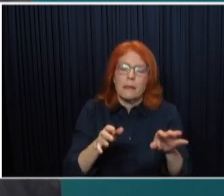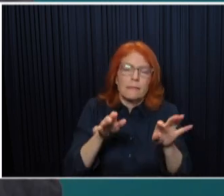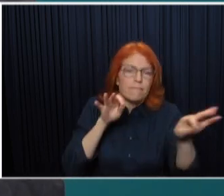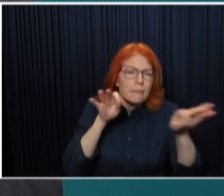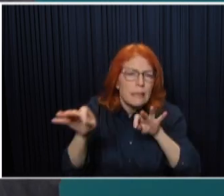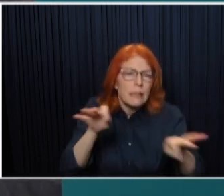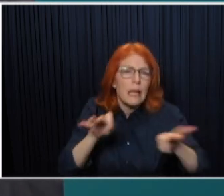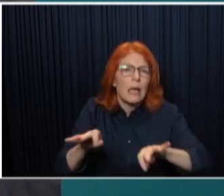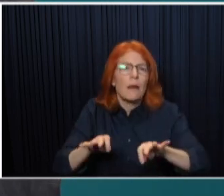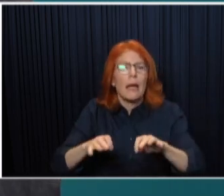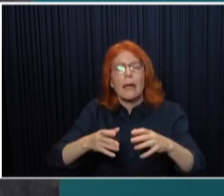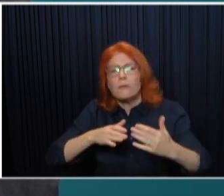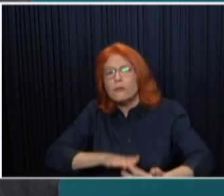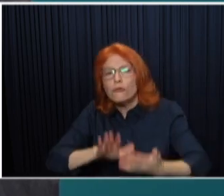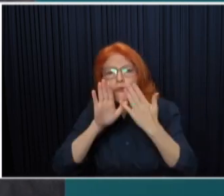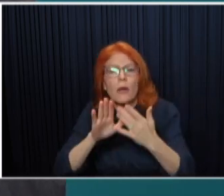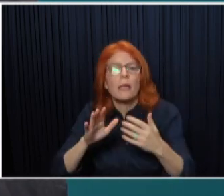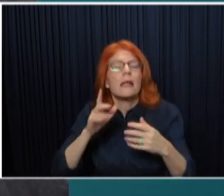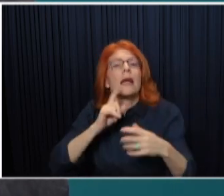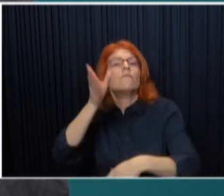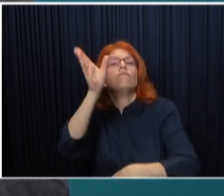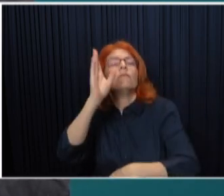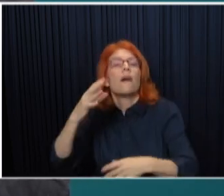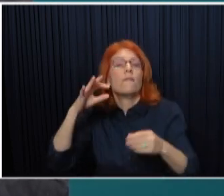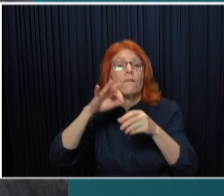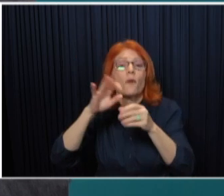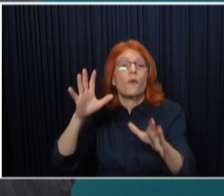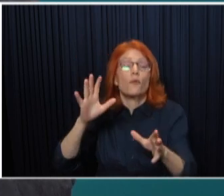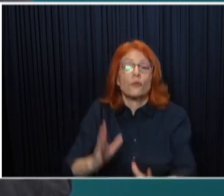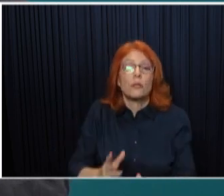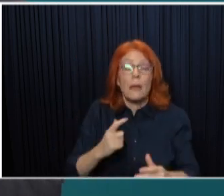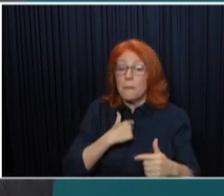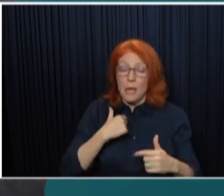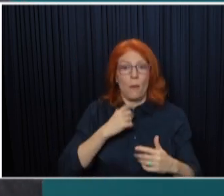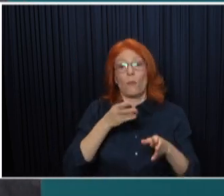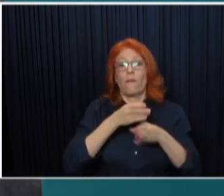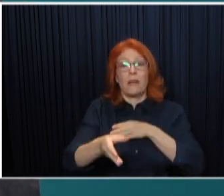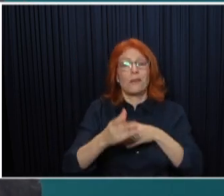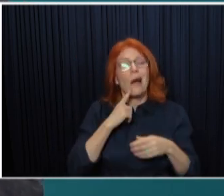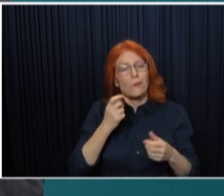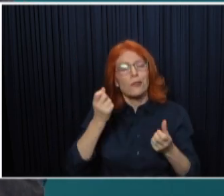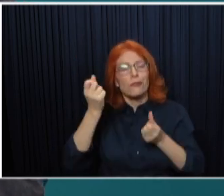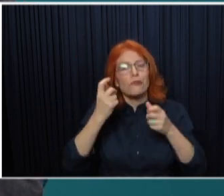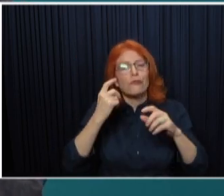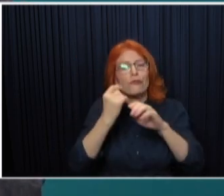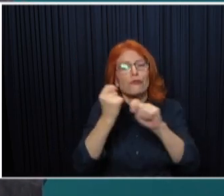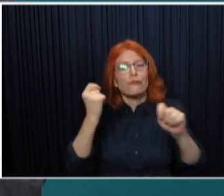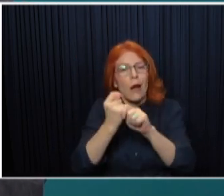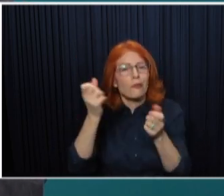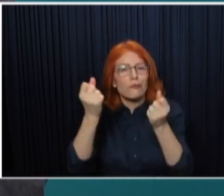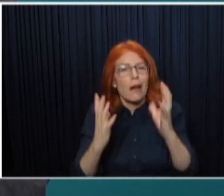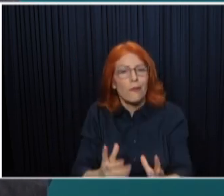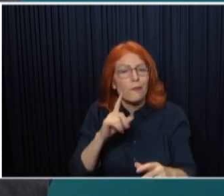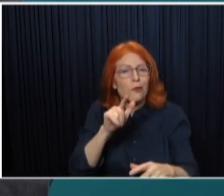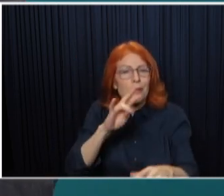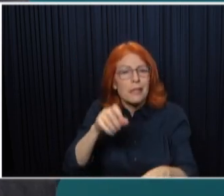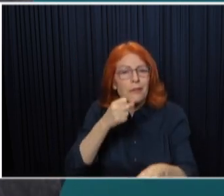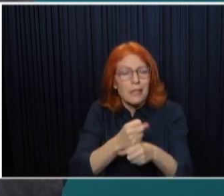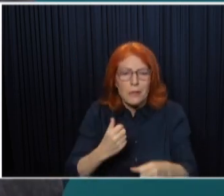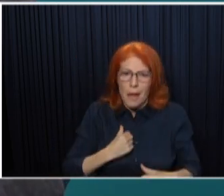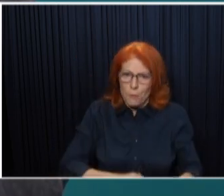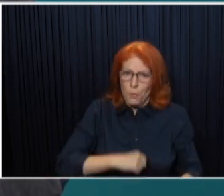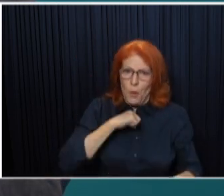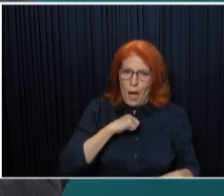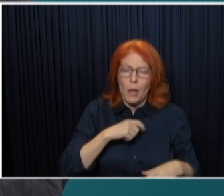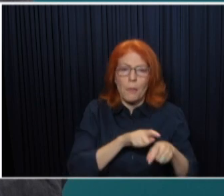and speak to voters. I'm not a professional politician. I was a truck driver for 27 years, and I'm very, very proud of it. But I